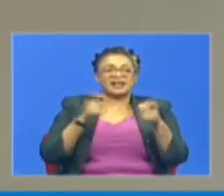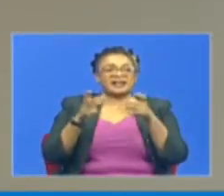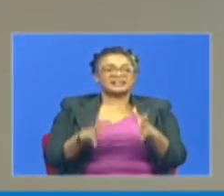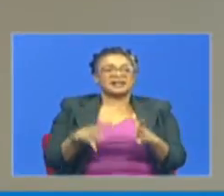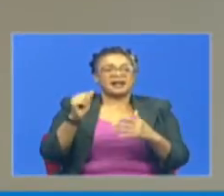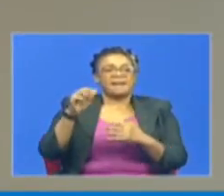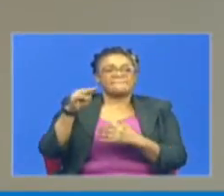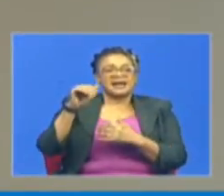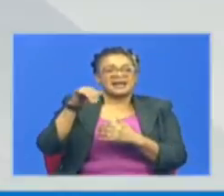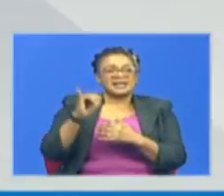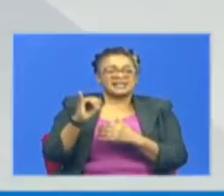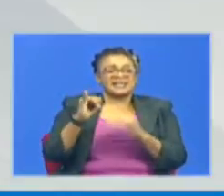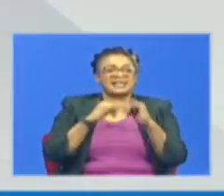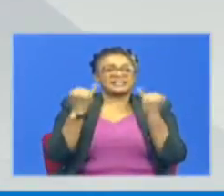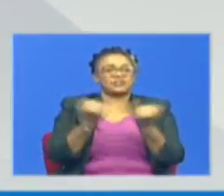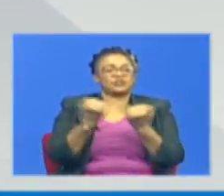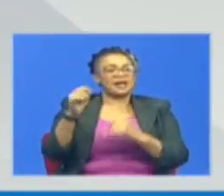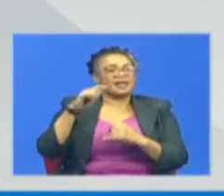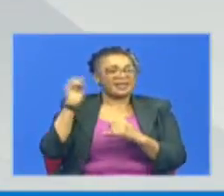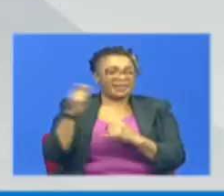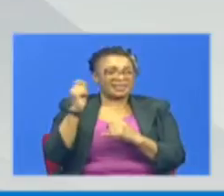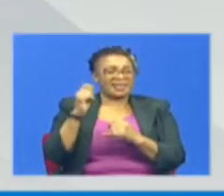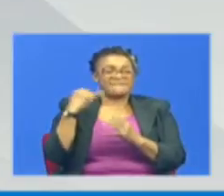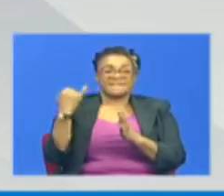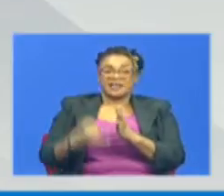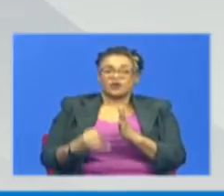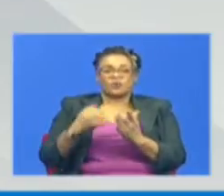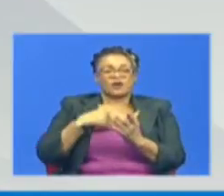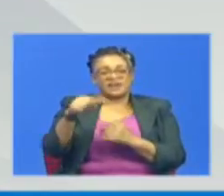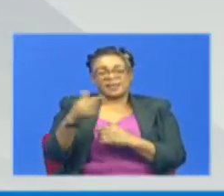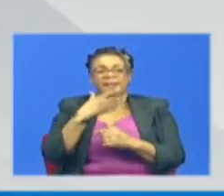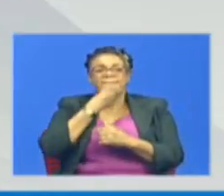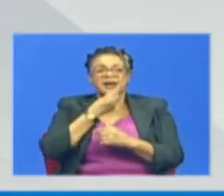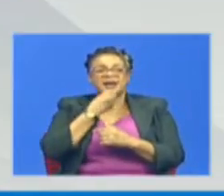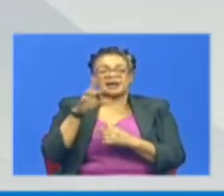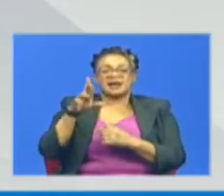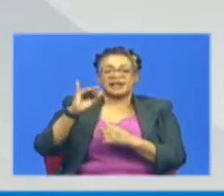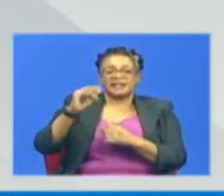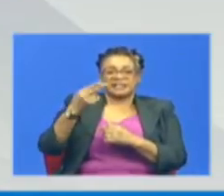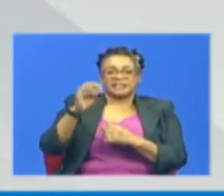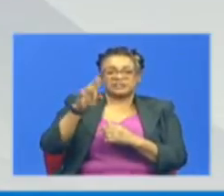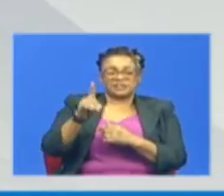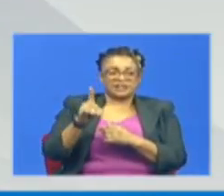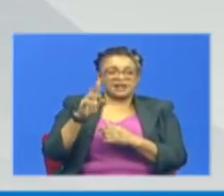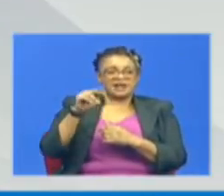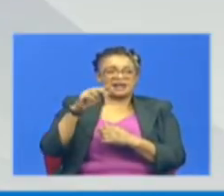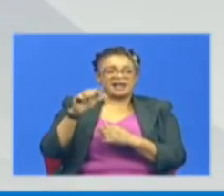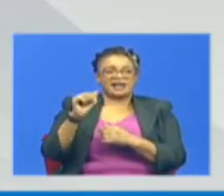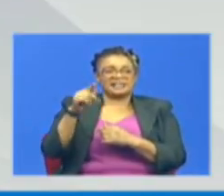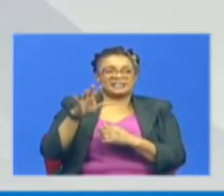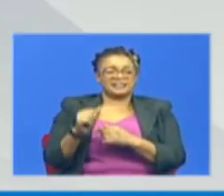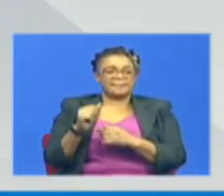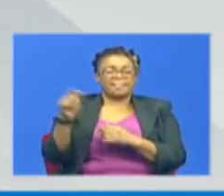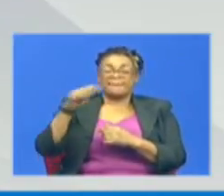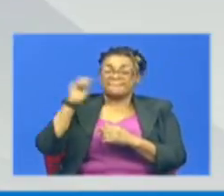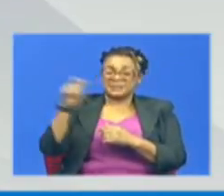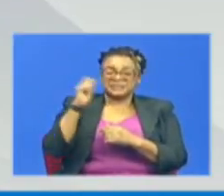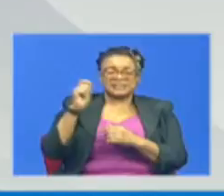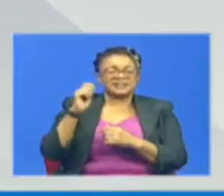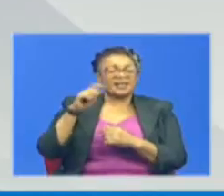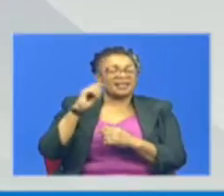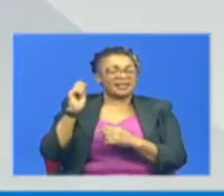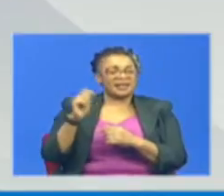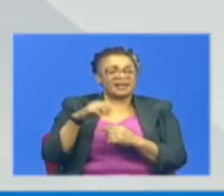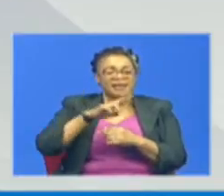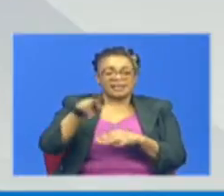Kenya. And last but not least, we have the other gentleman, that's Richard Ngatia, who is the president of the Kenya National Chamber of Commerce